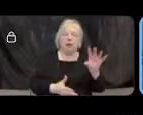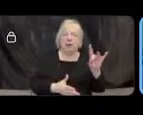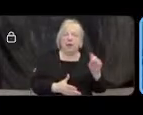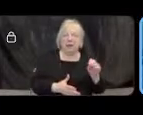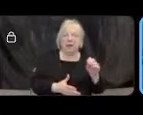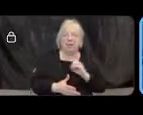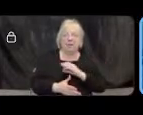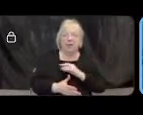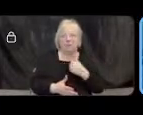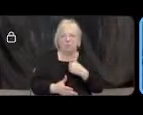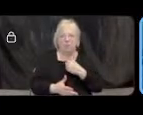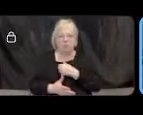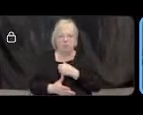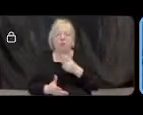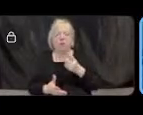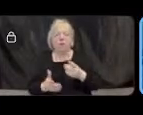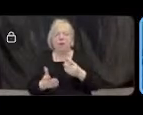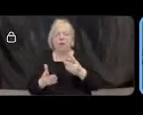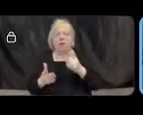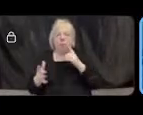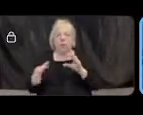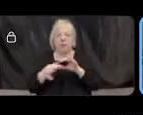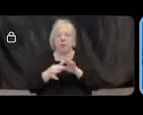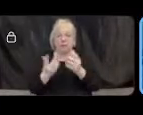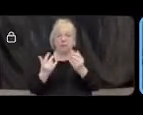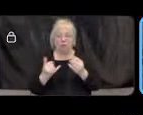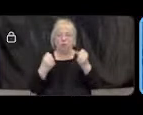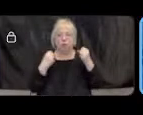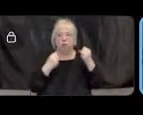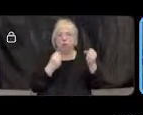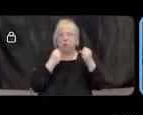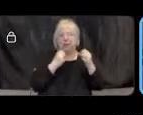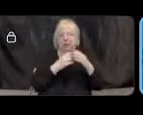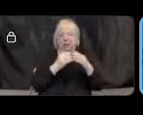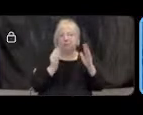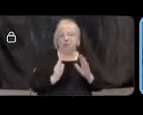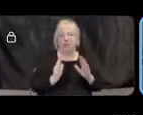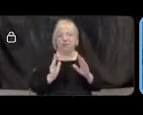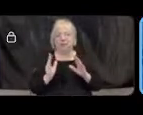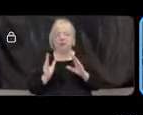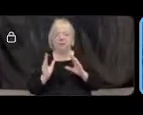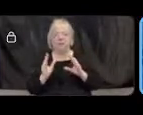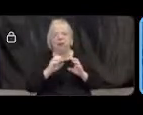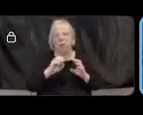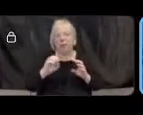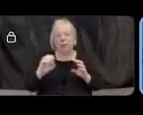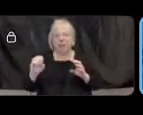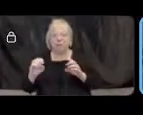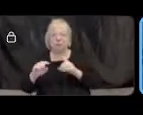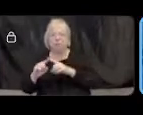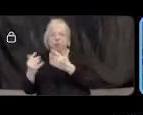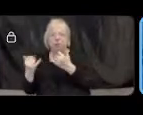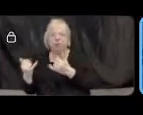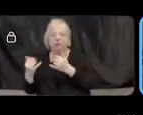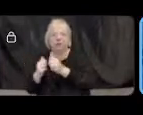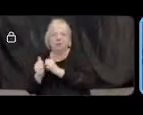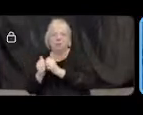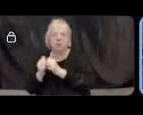The proposed structure will connect the existing gymnasium structure and extend east towards the existing sports